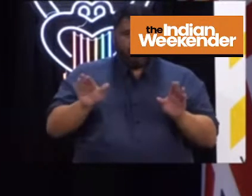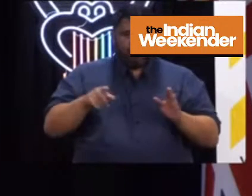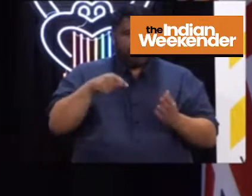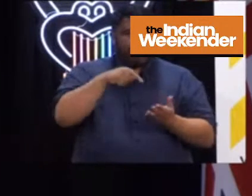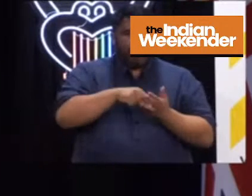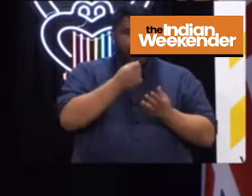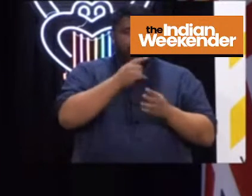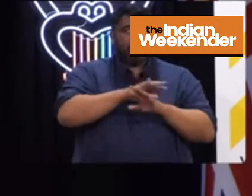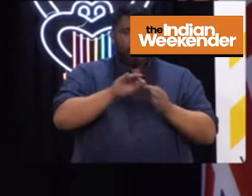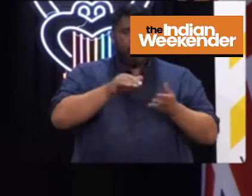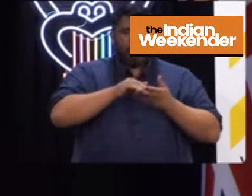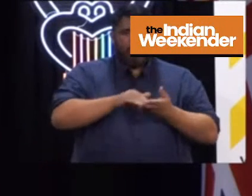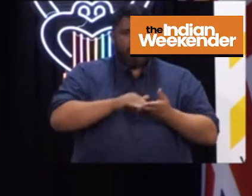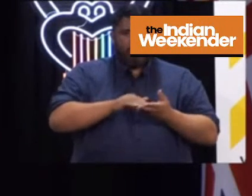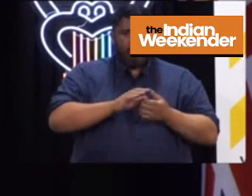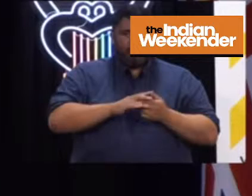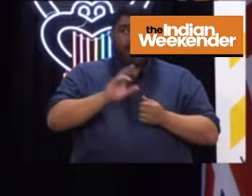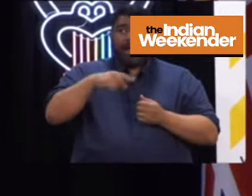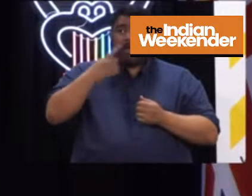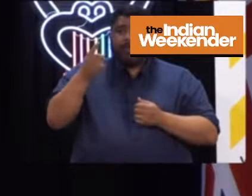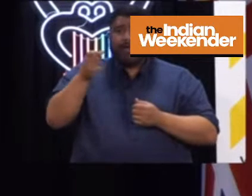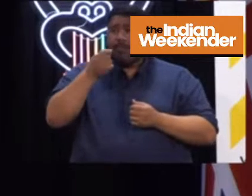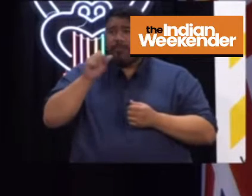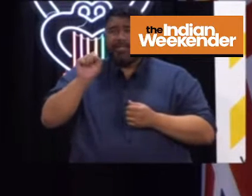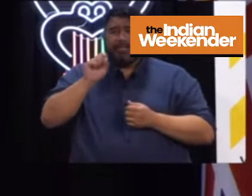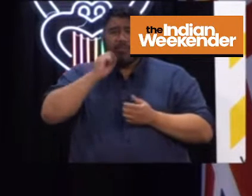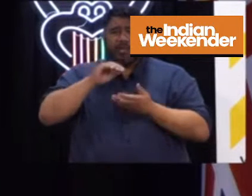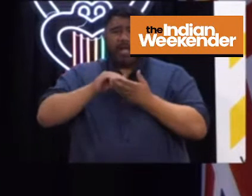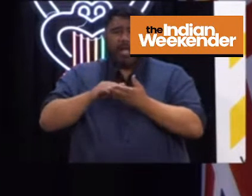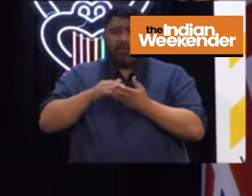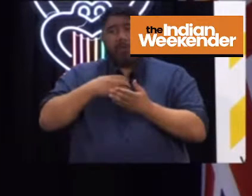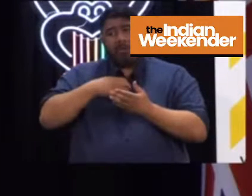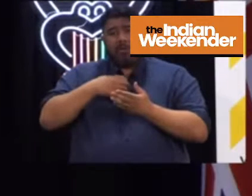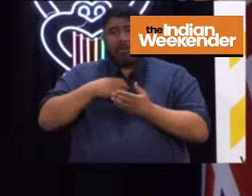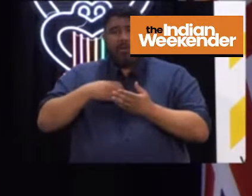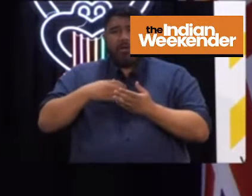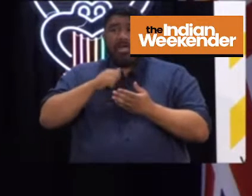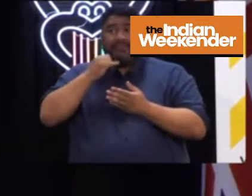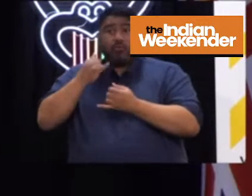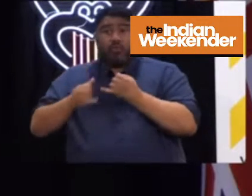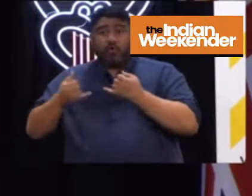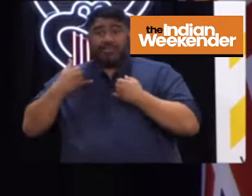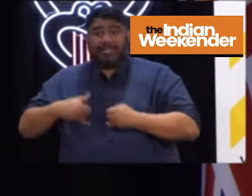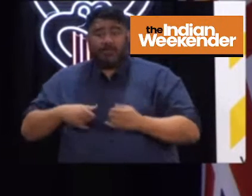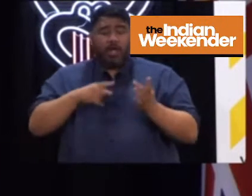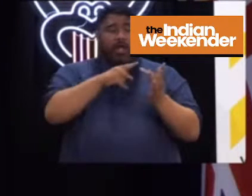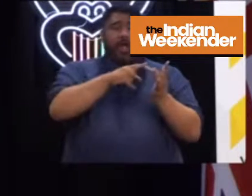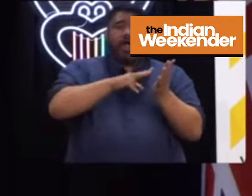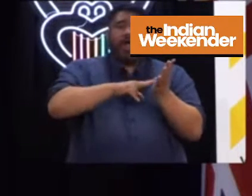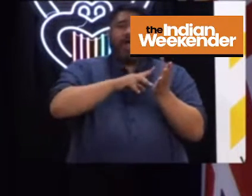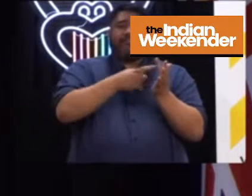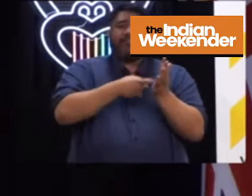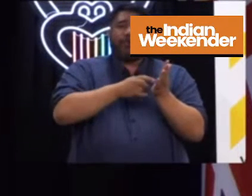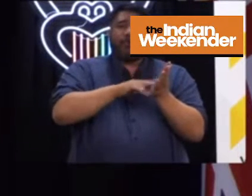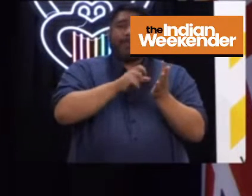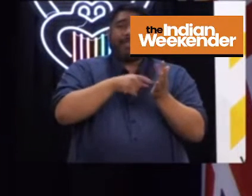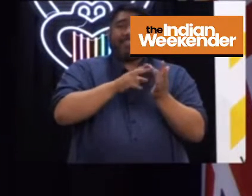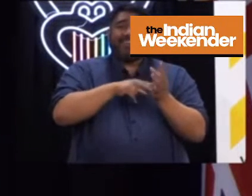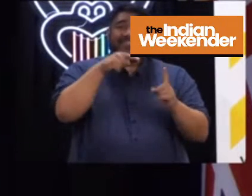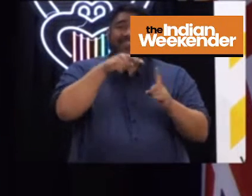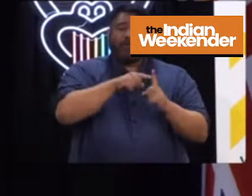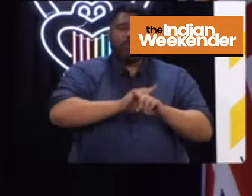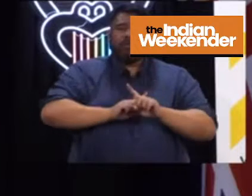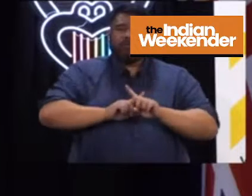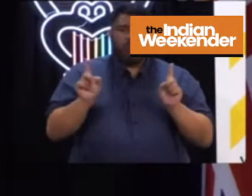to be helpful for people, particularly with more severe illness. Ivermectin is not one, and I'd certainly encourage